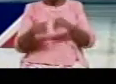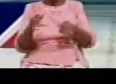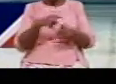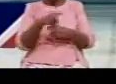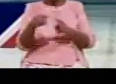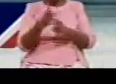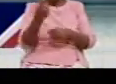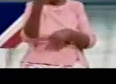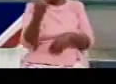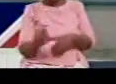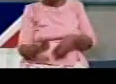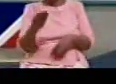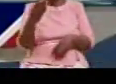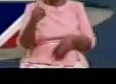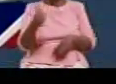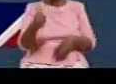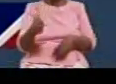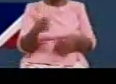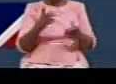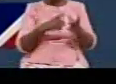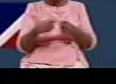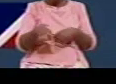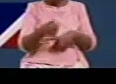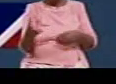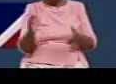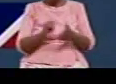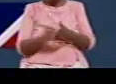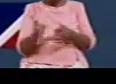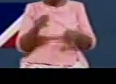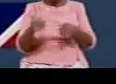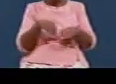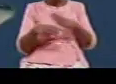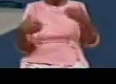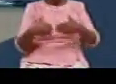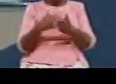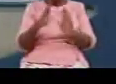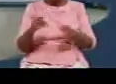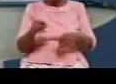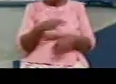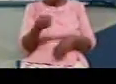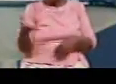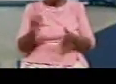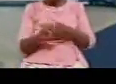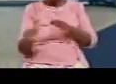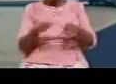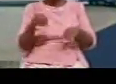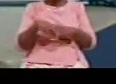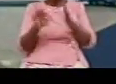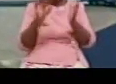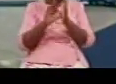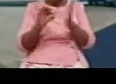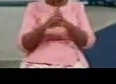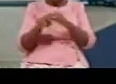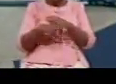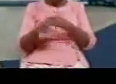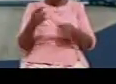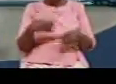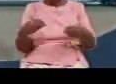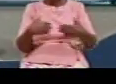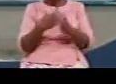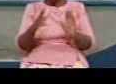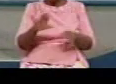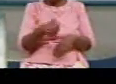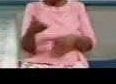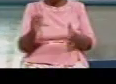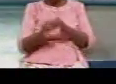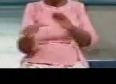by yourself, whatsoever ye do in the office, whatsoever ye do with the accounts, whatsoever ye do